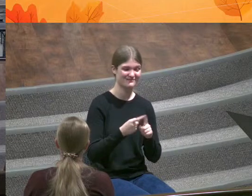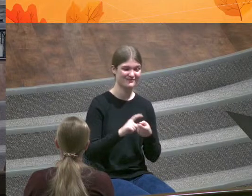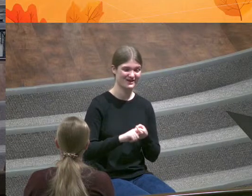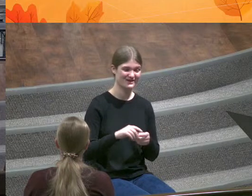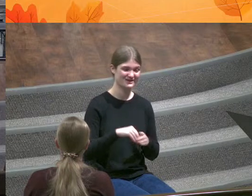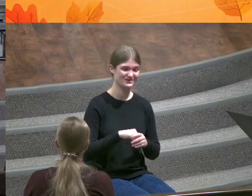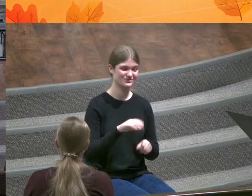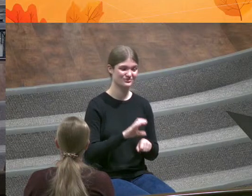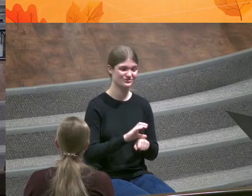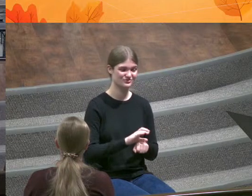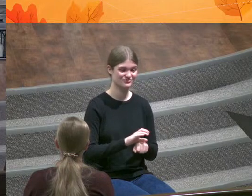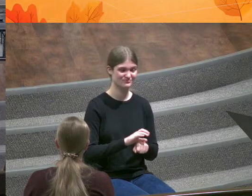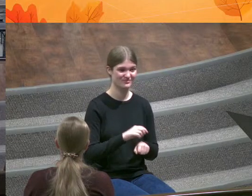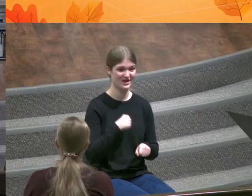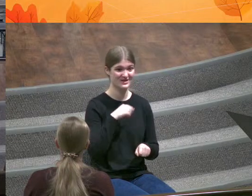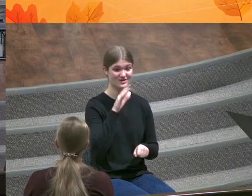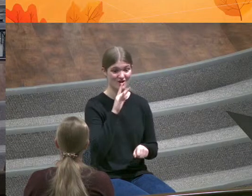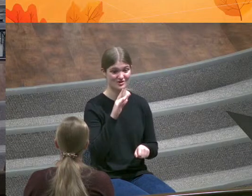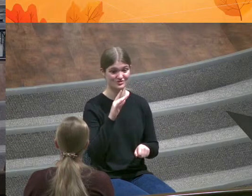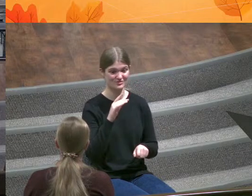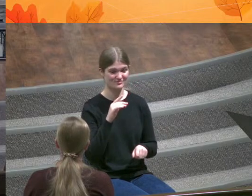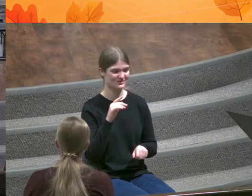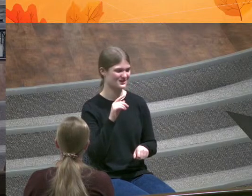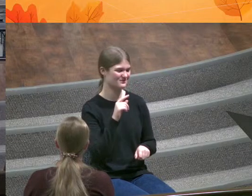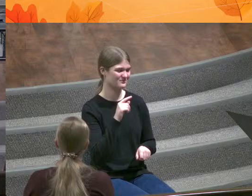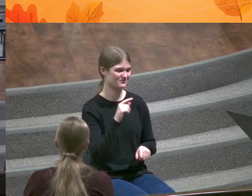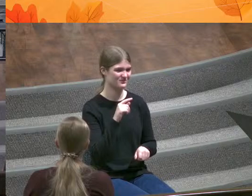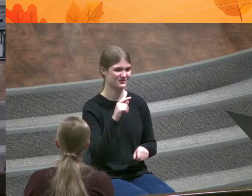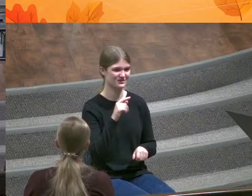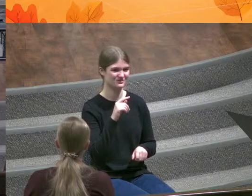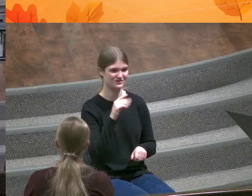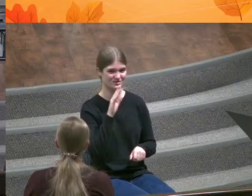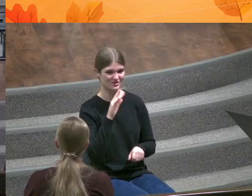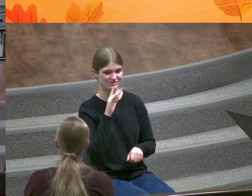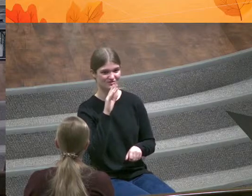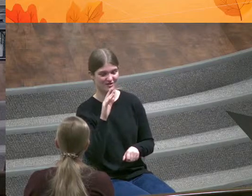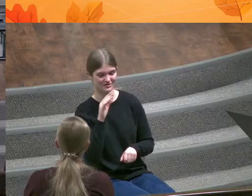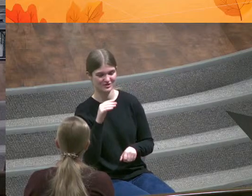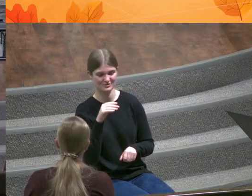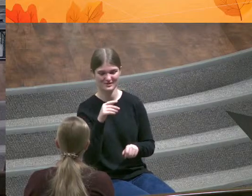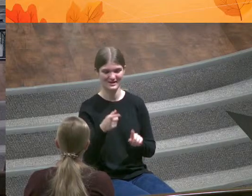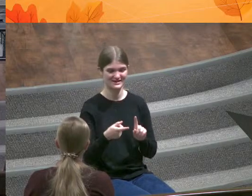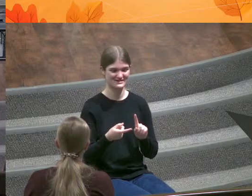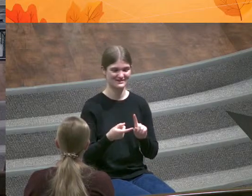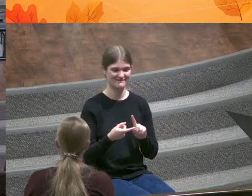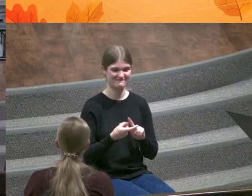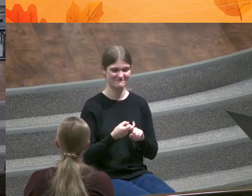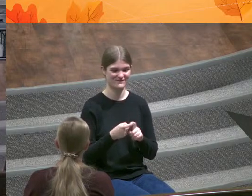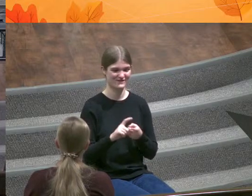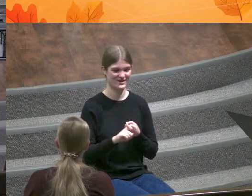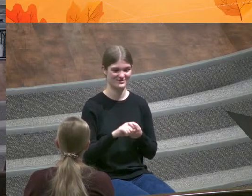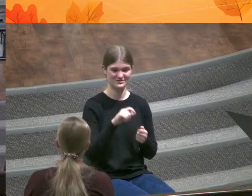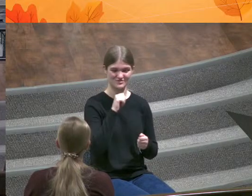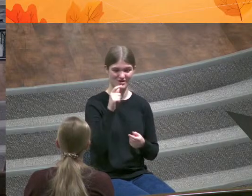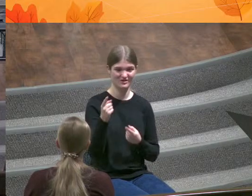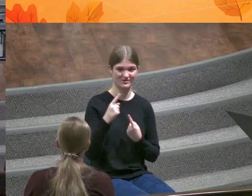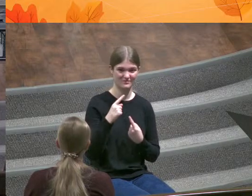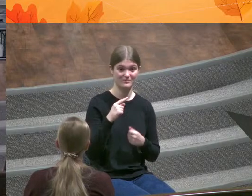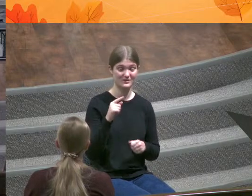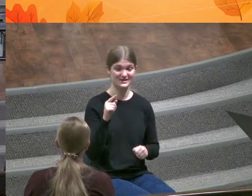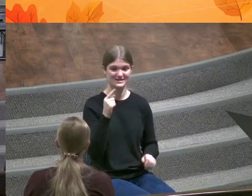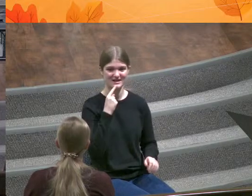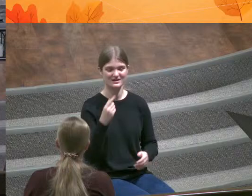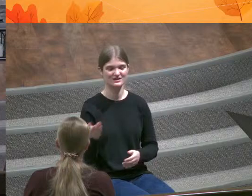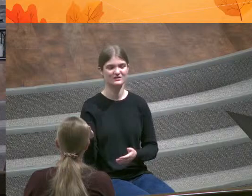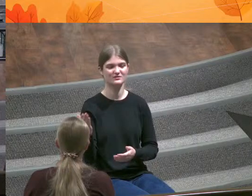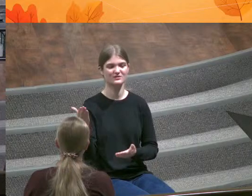He said, talk to him, leave it alone, talk to him, leave it alone, talk to him, leave it alone. Spread out over many, many years, you'd see. Luckily, he stayed in the community. He could do this with